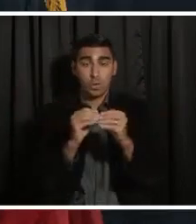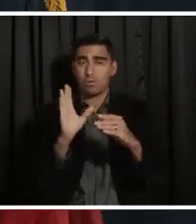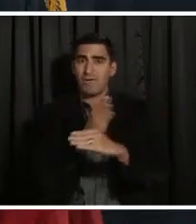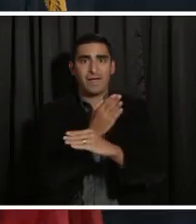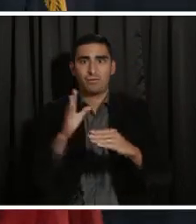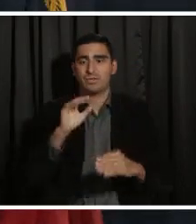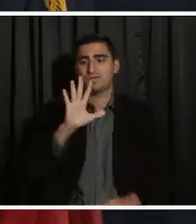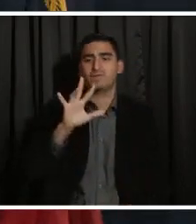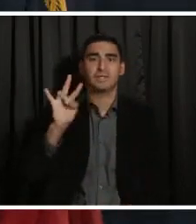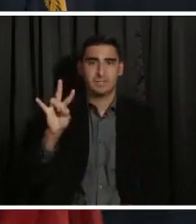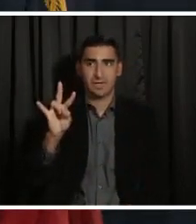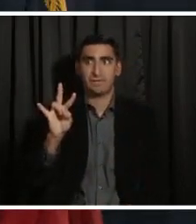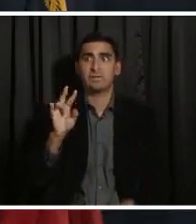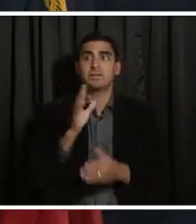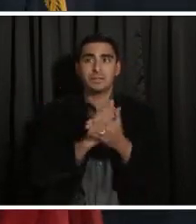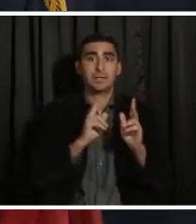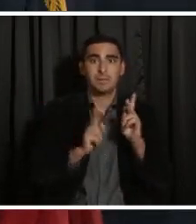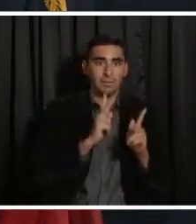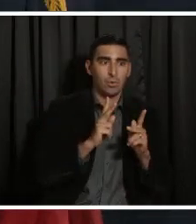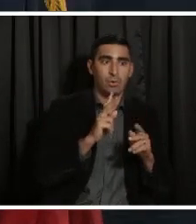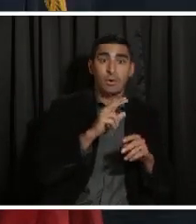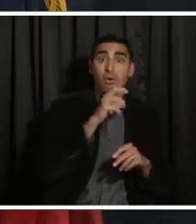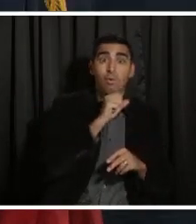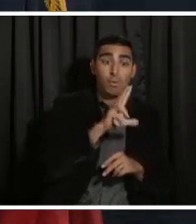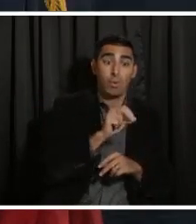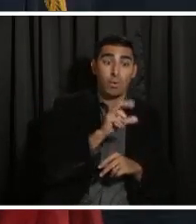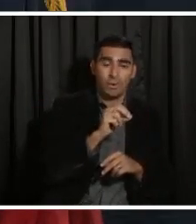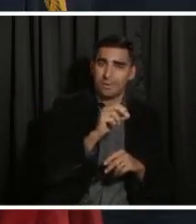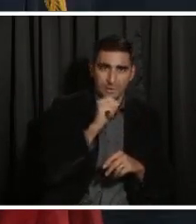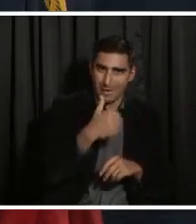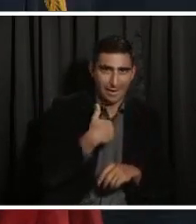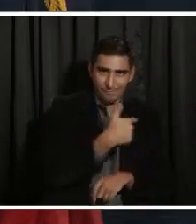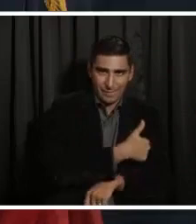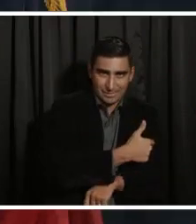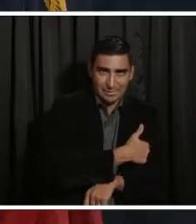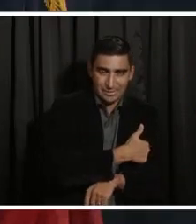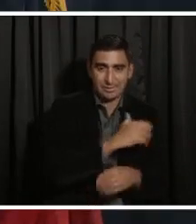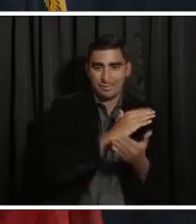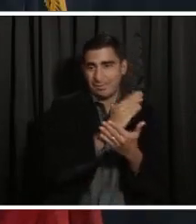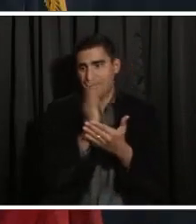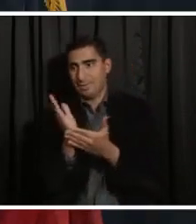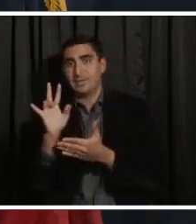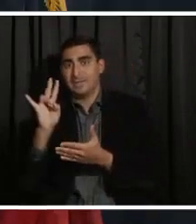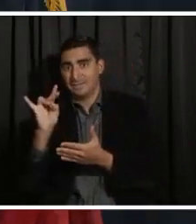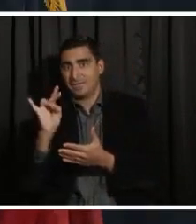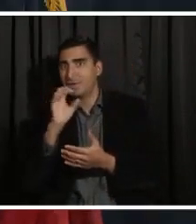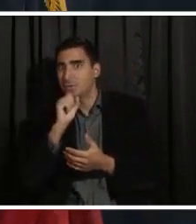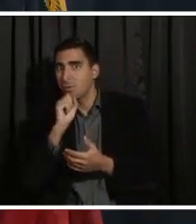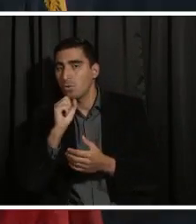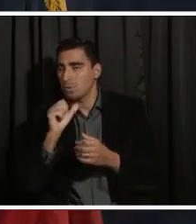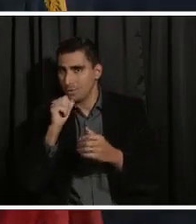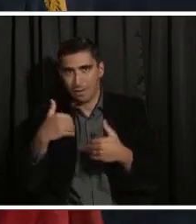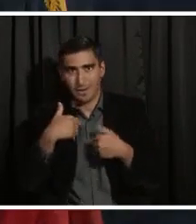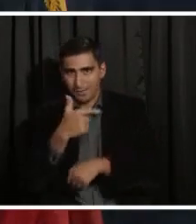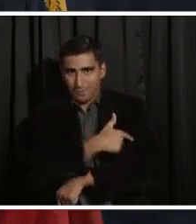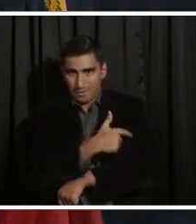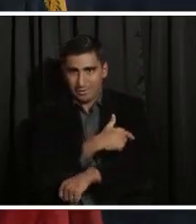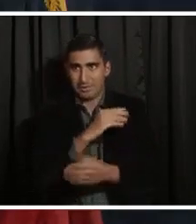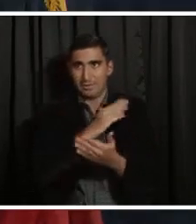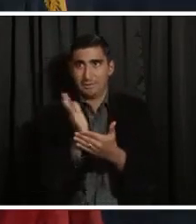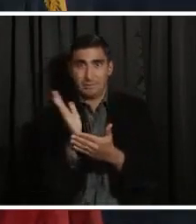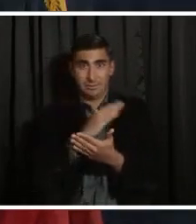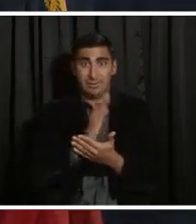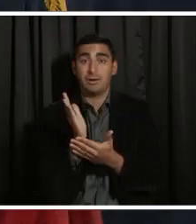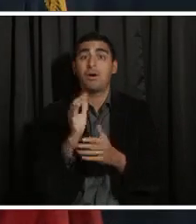unvaccinated 30-year-olds right along unvaccinated 70-year-olds, and they still have the very high hospitalization rate and death rate if